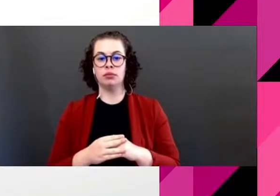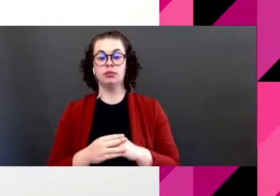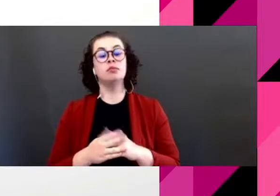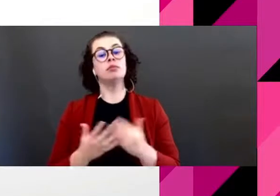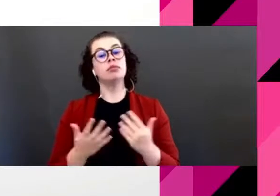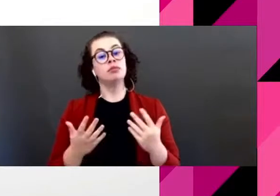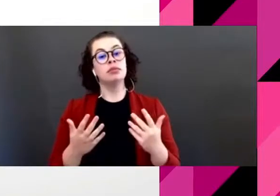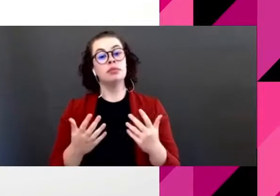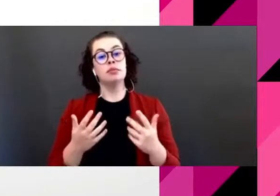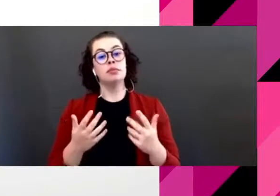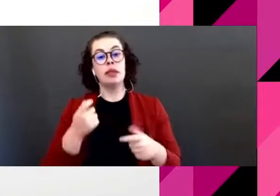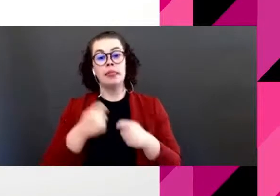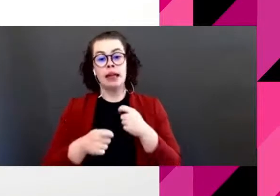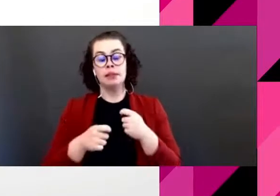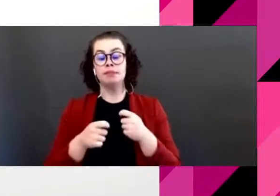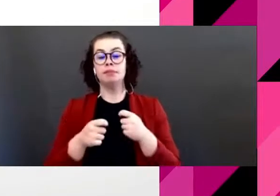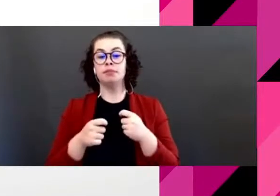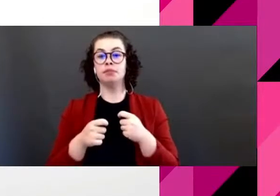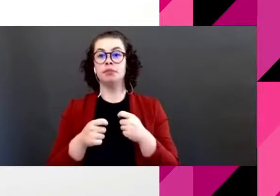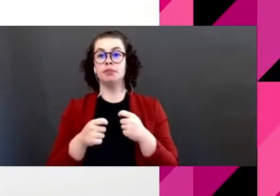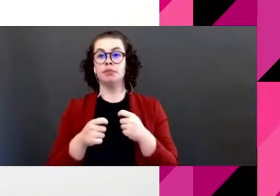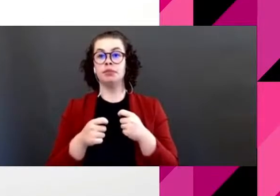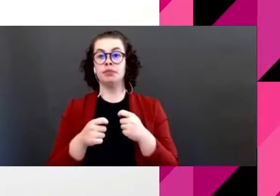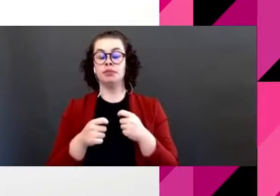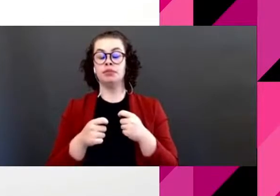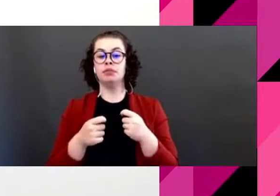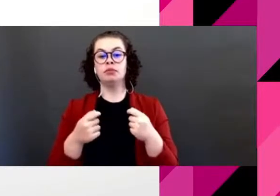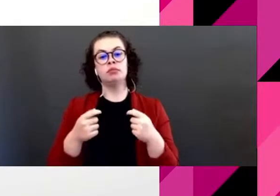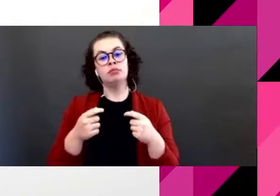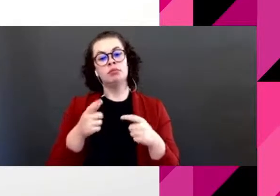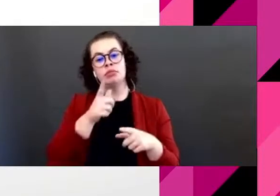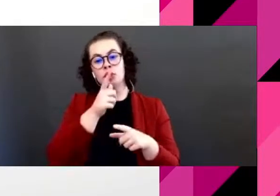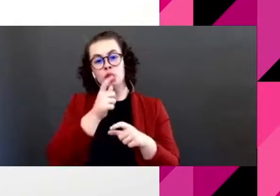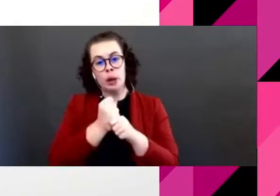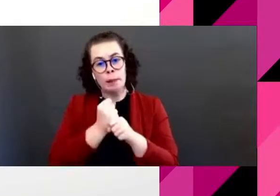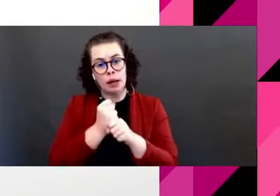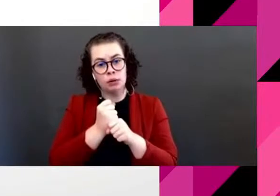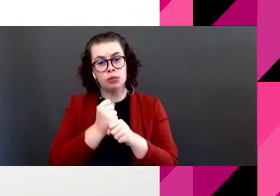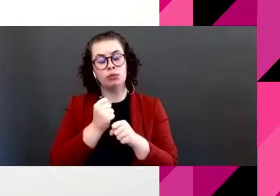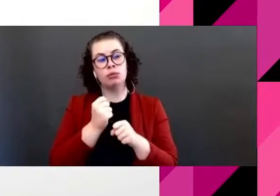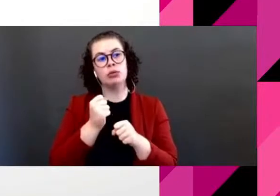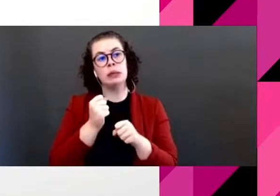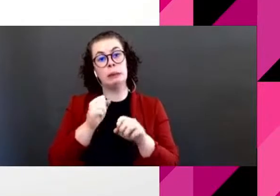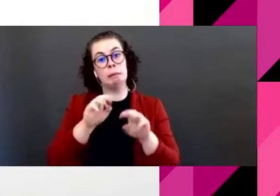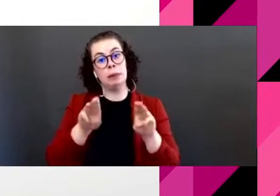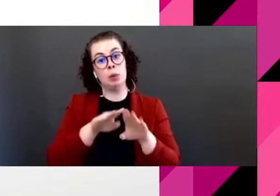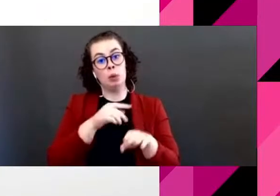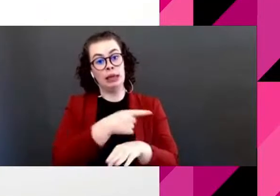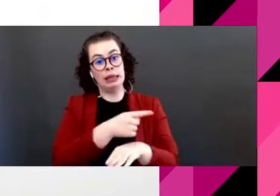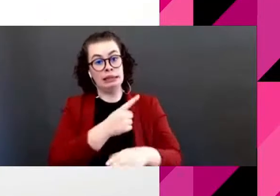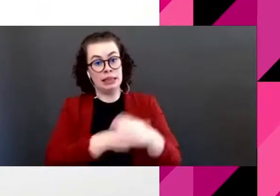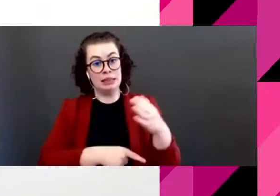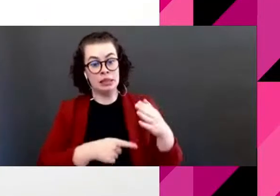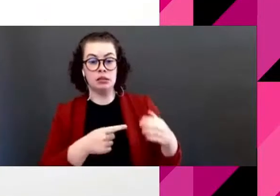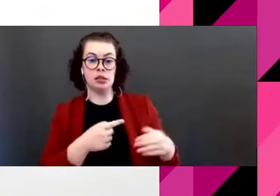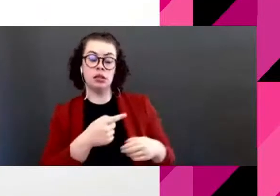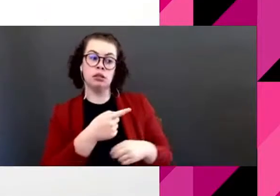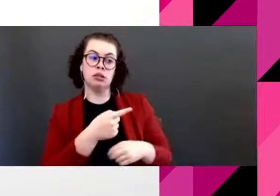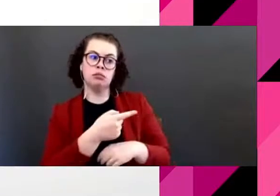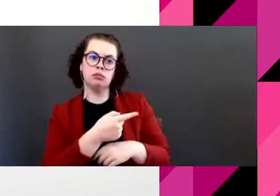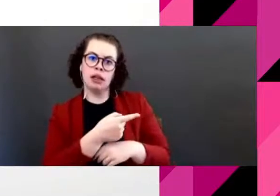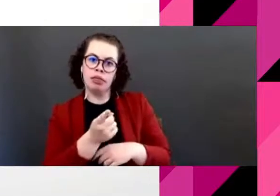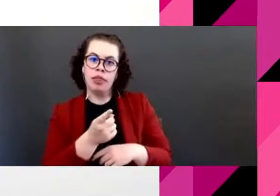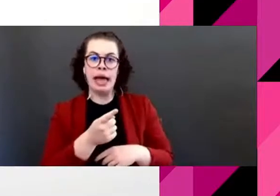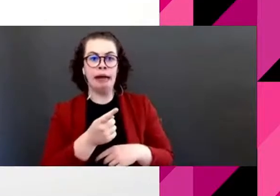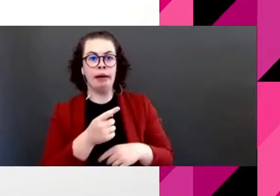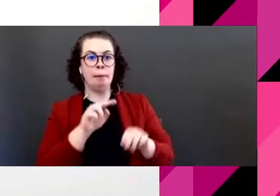questioning detention measures that come as consequence of having declared persons with disabilities unfit to trial